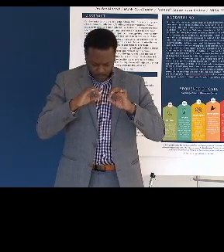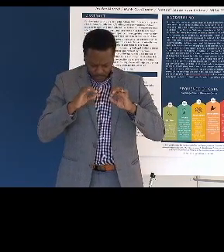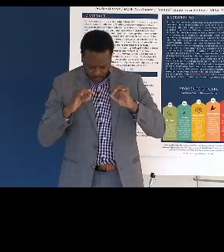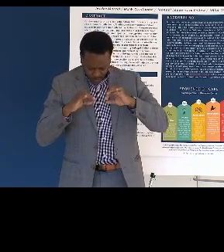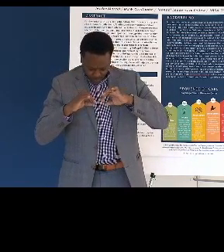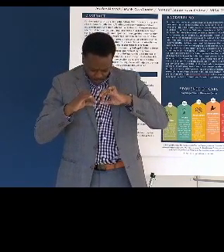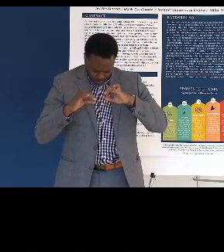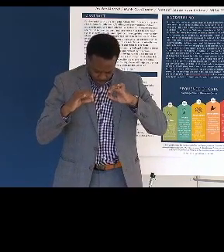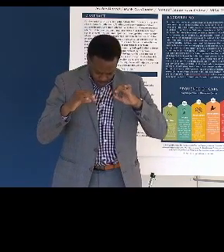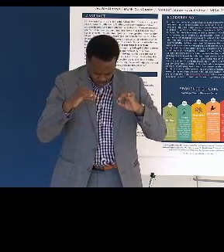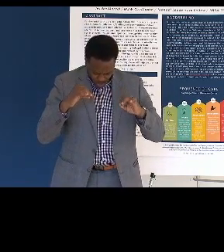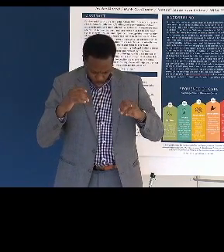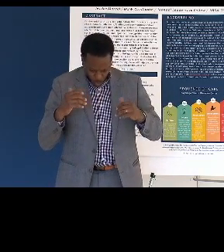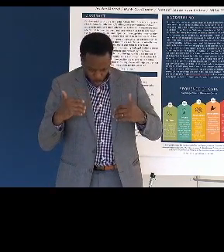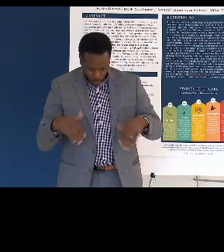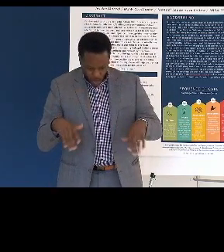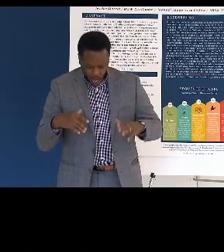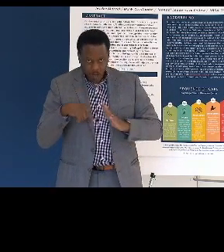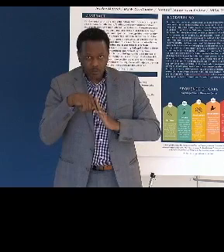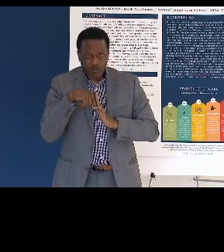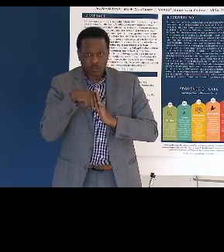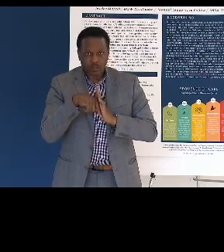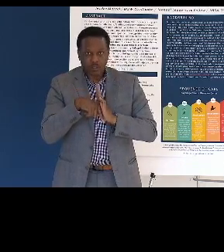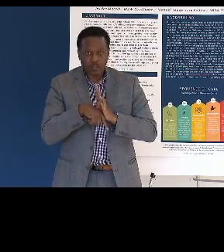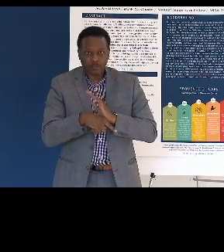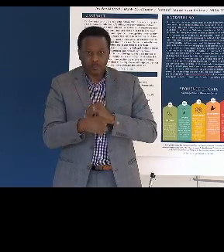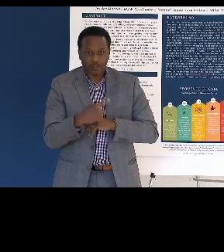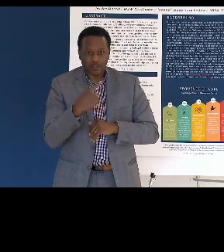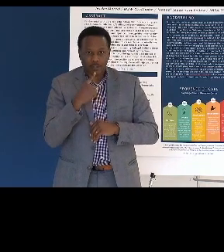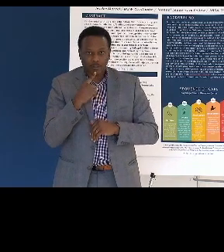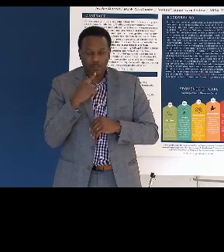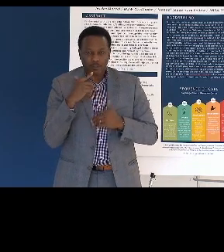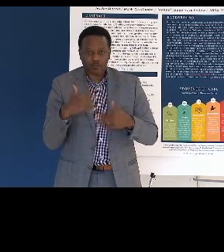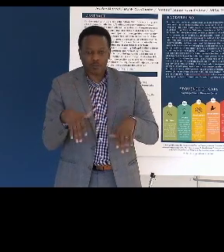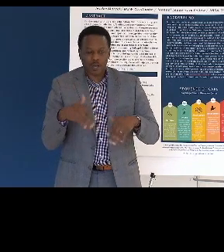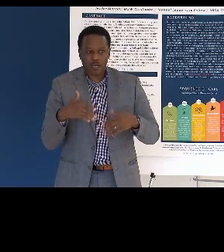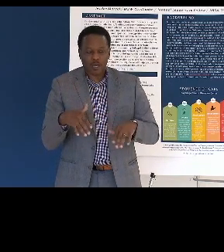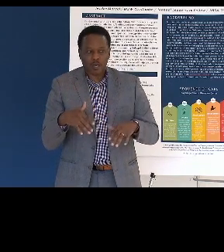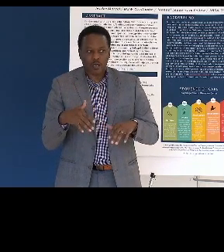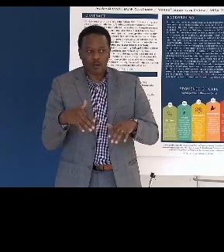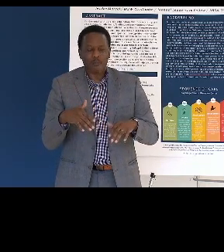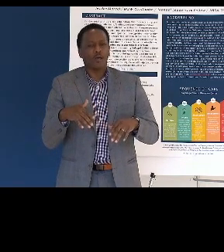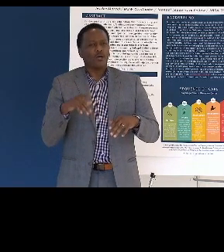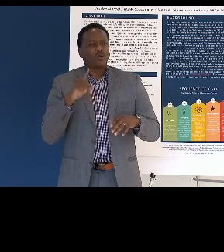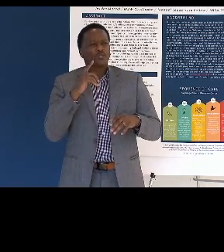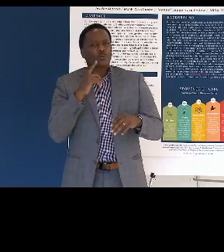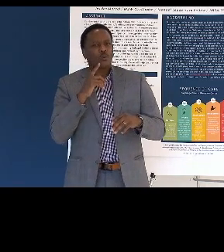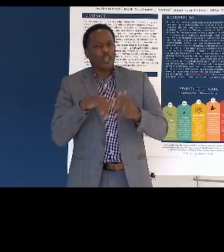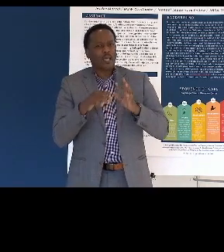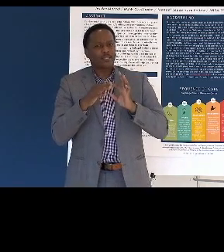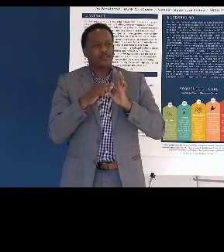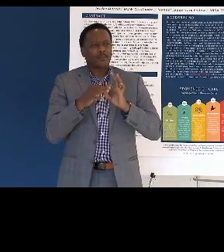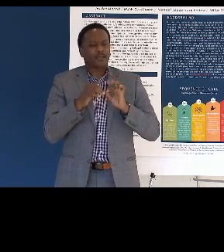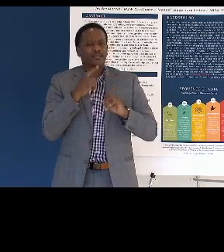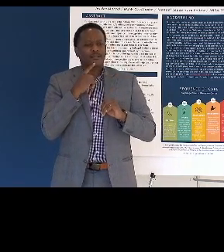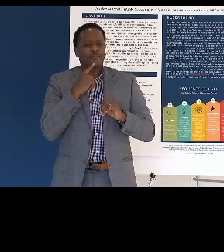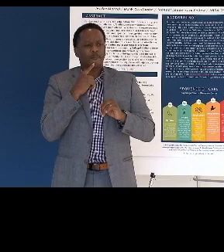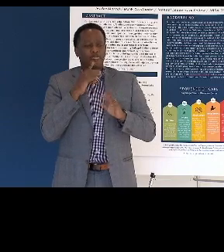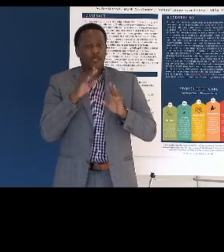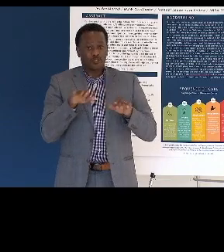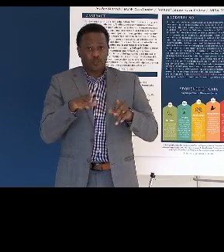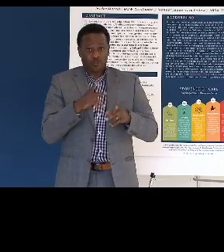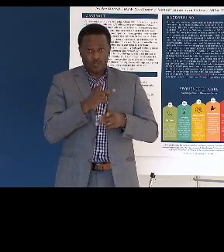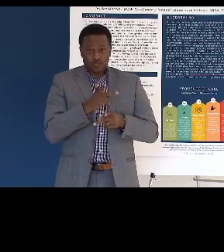oh, okay, this is serious. So like I said, I'm gonna discuss the placement crisis at Children's